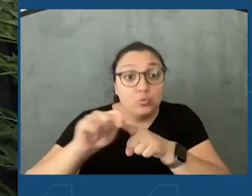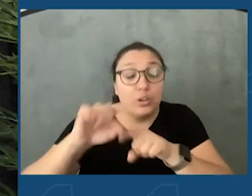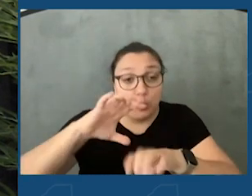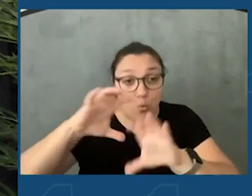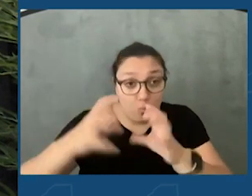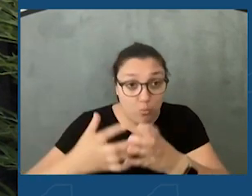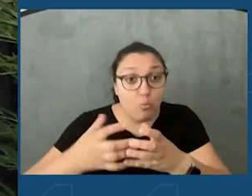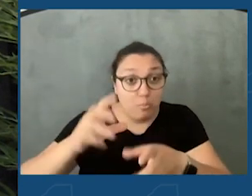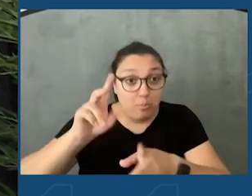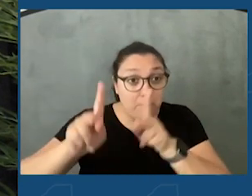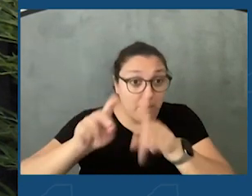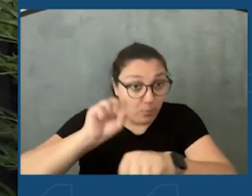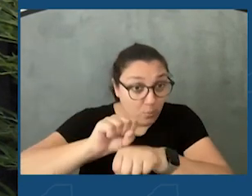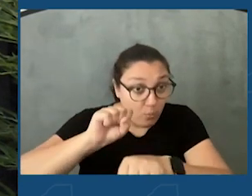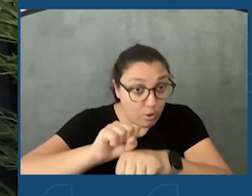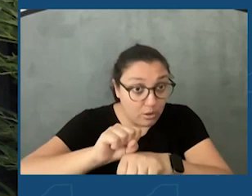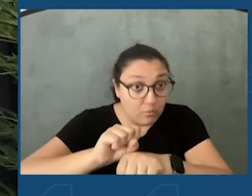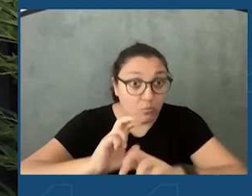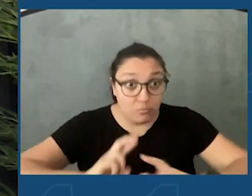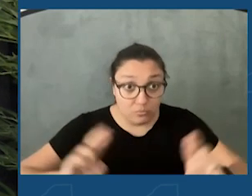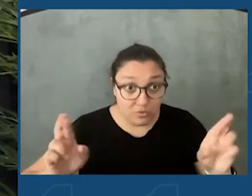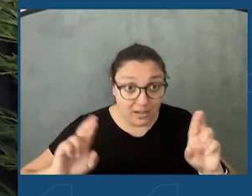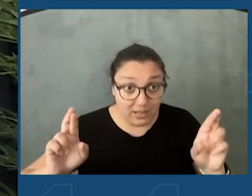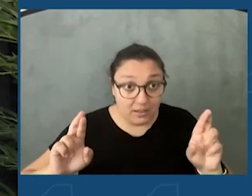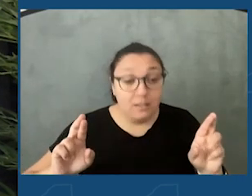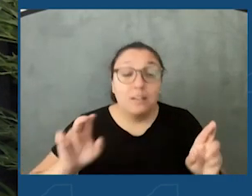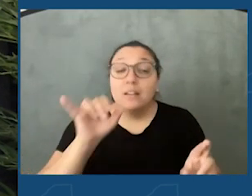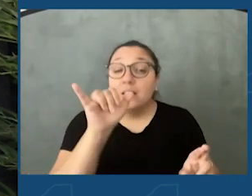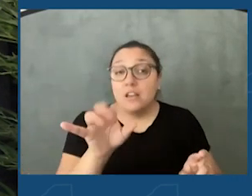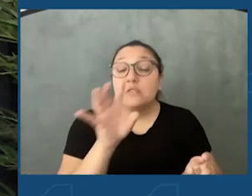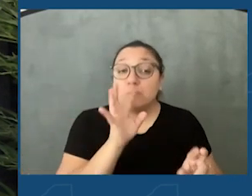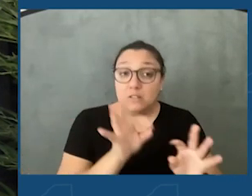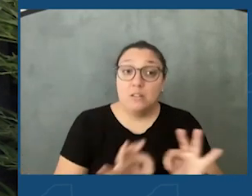work. This is really, really fundamental.